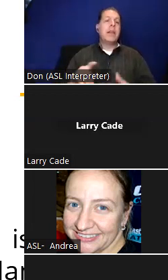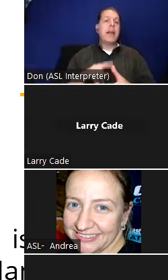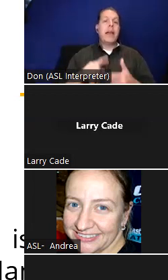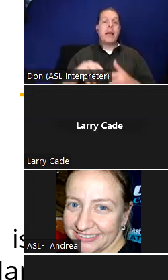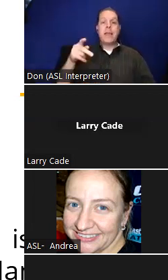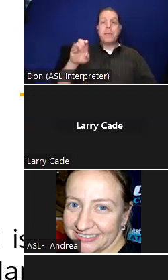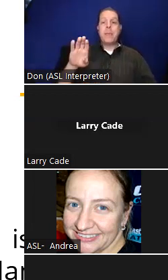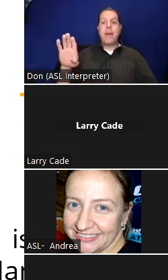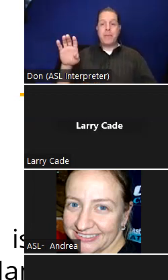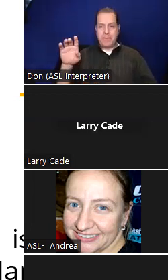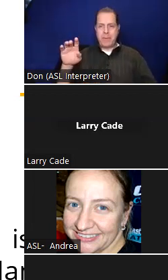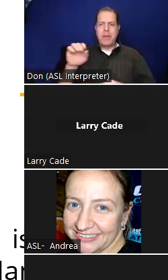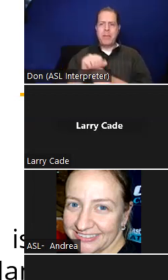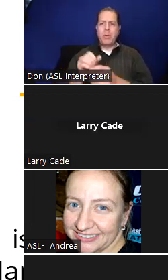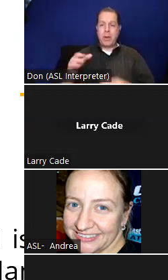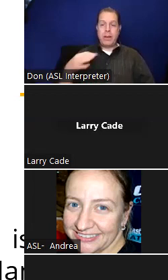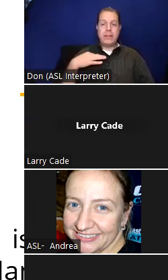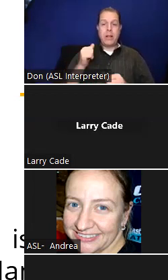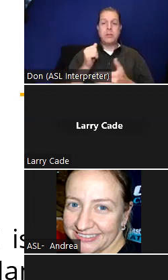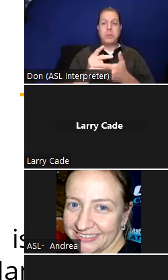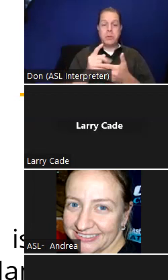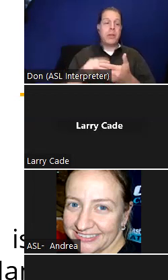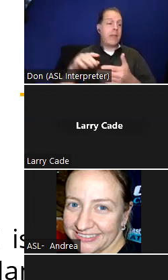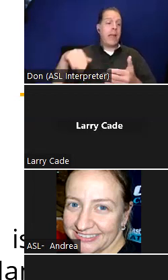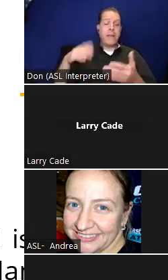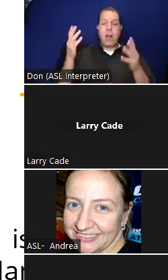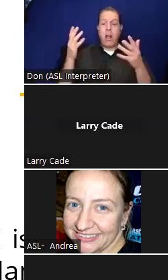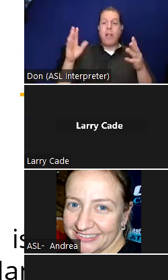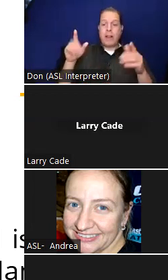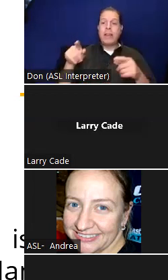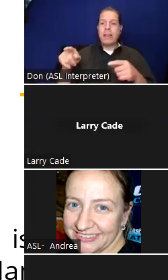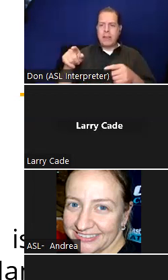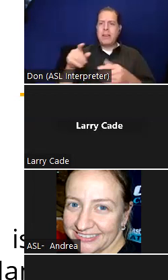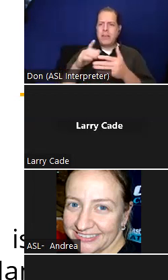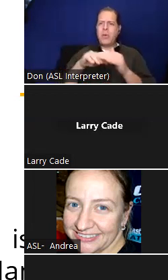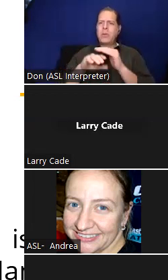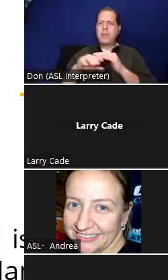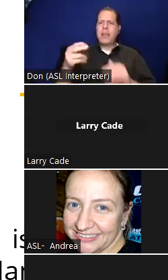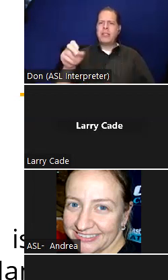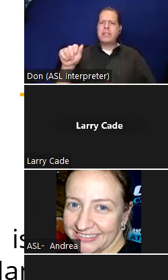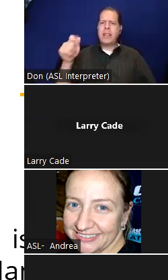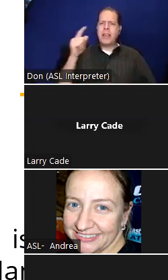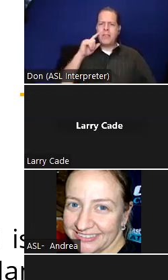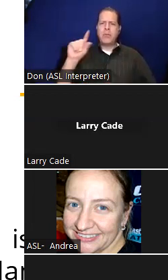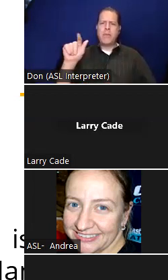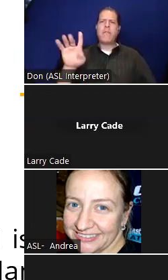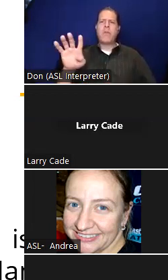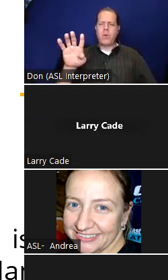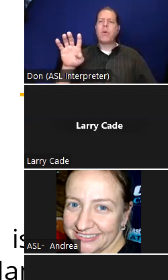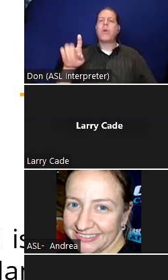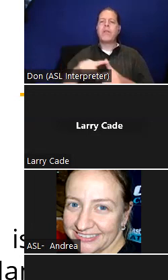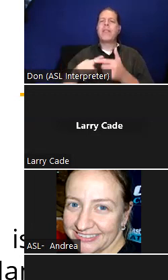PEBB employee is eligible and they have not already enrolled in the medical FSA for 2024, then they